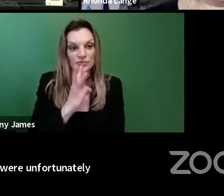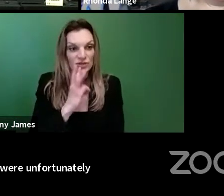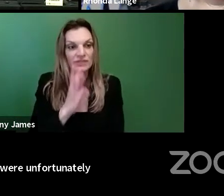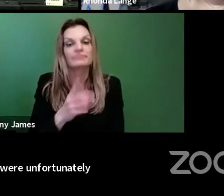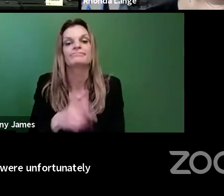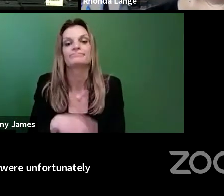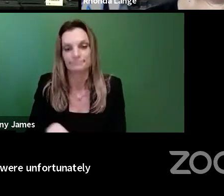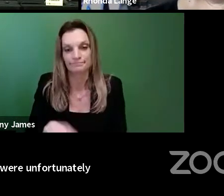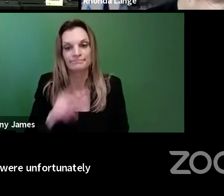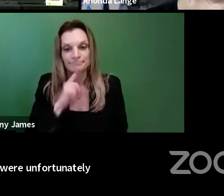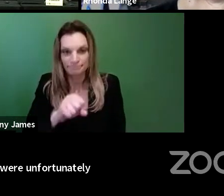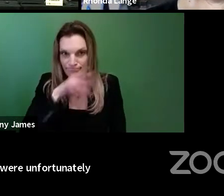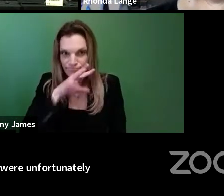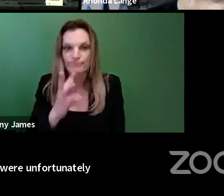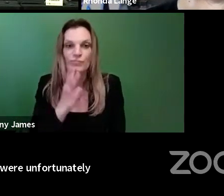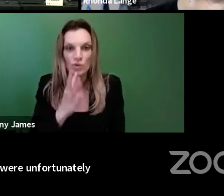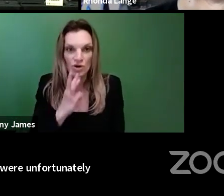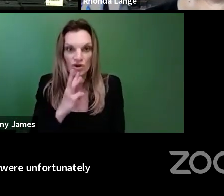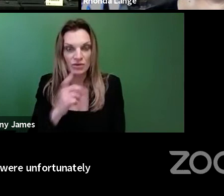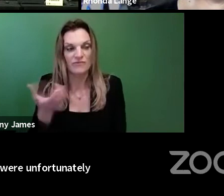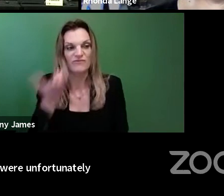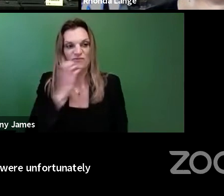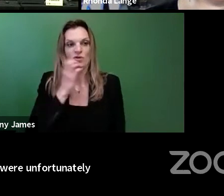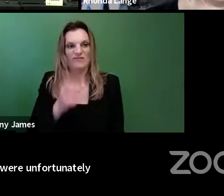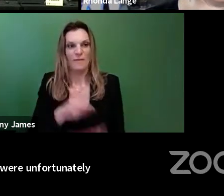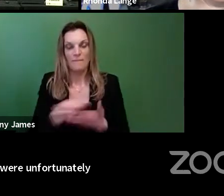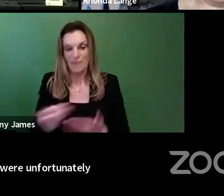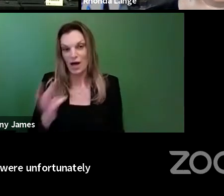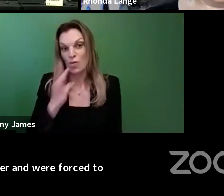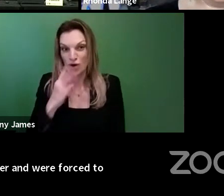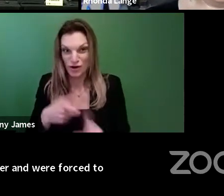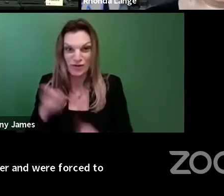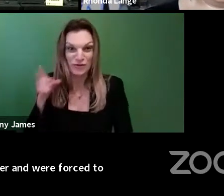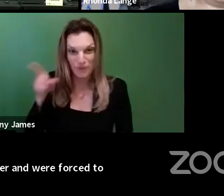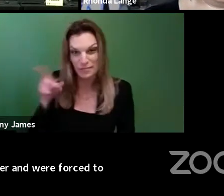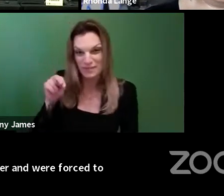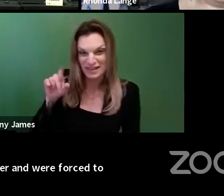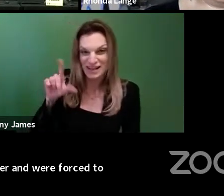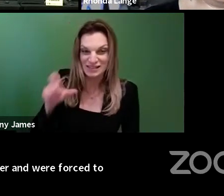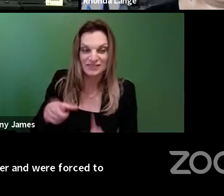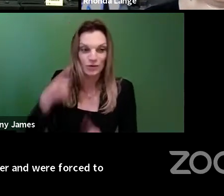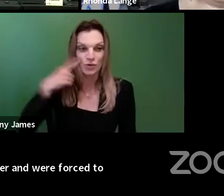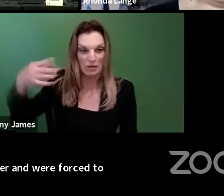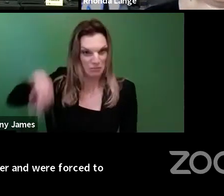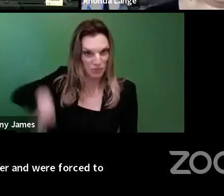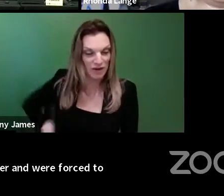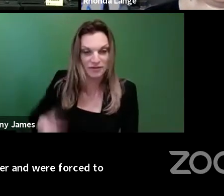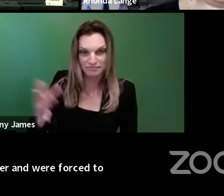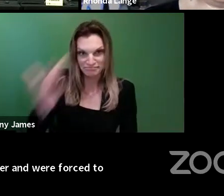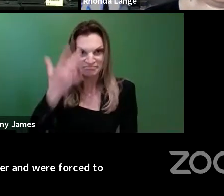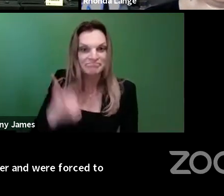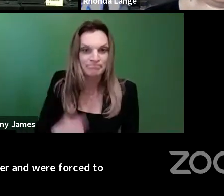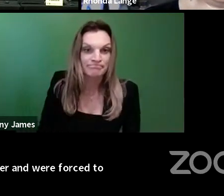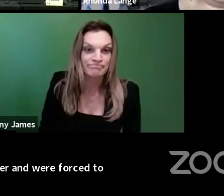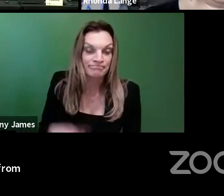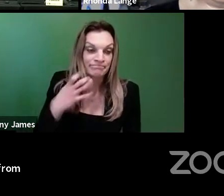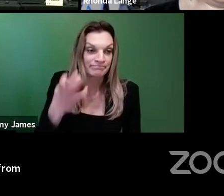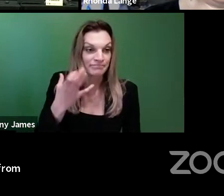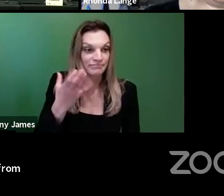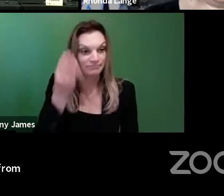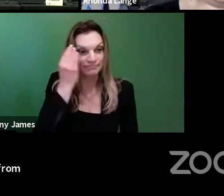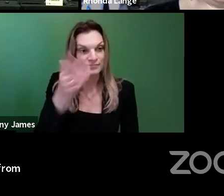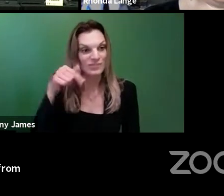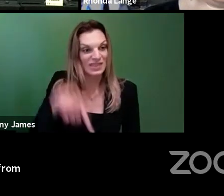unpotable water and were forced to buy the water from Nestle at great profit. which I just want to finish by saying